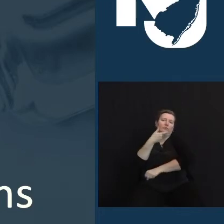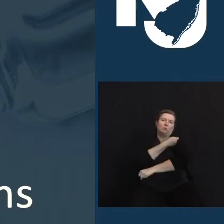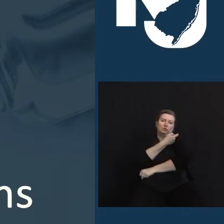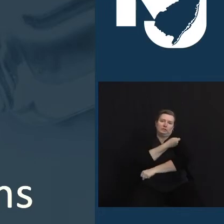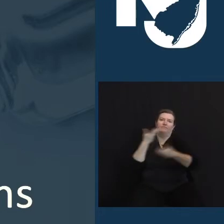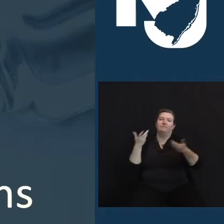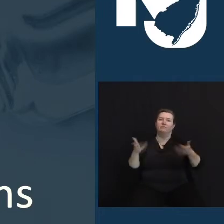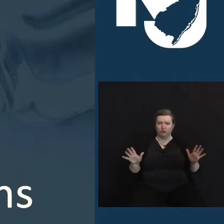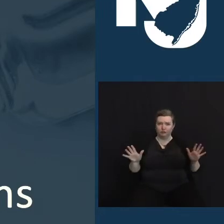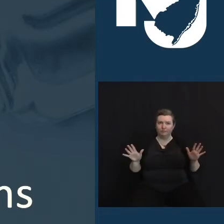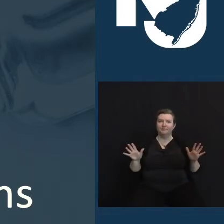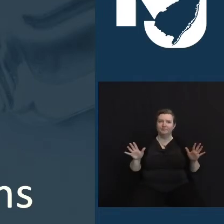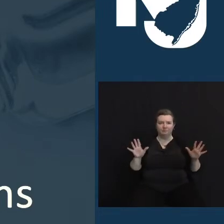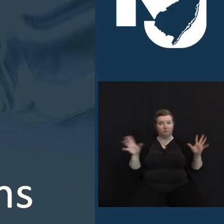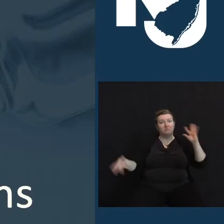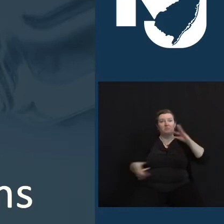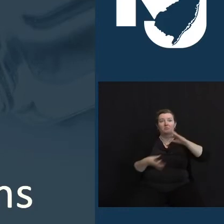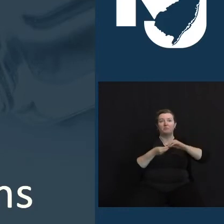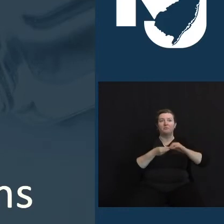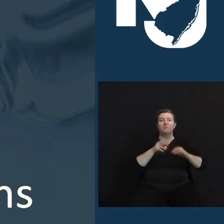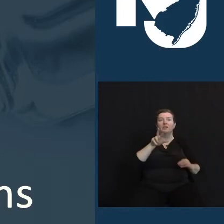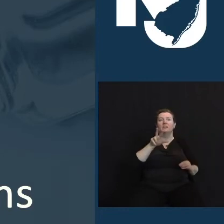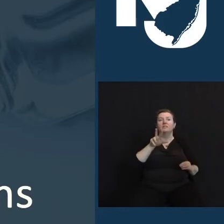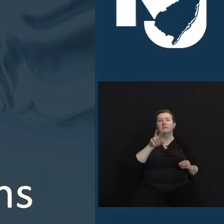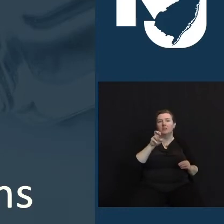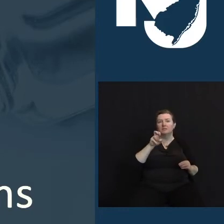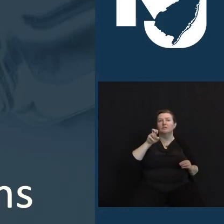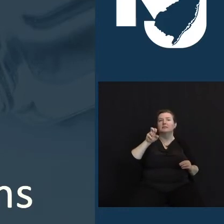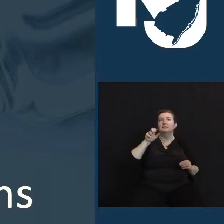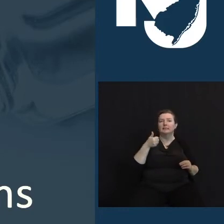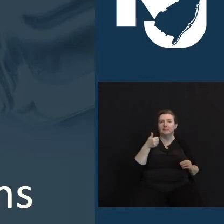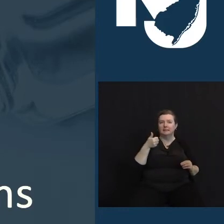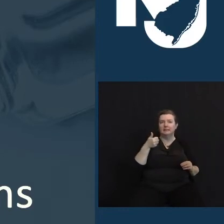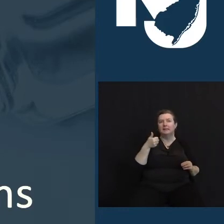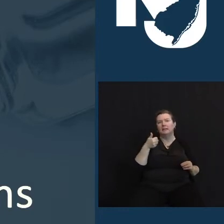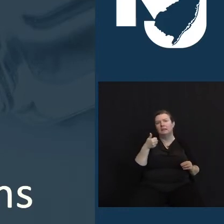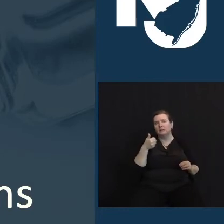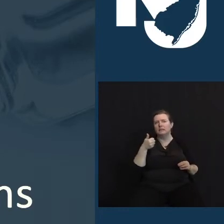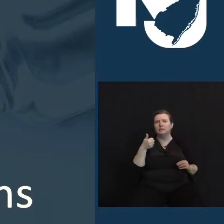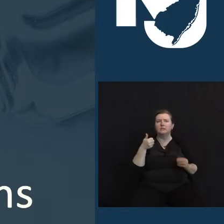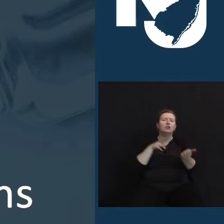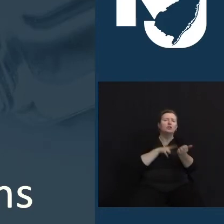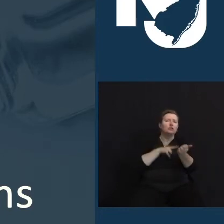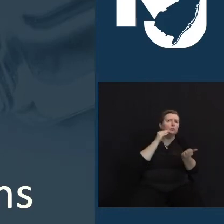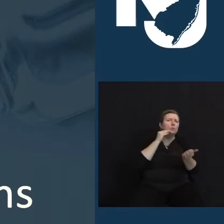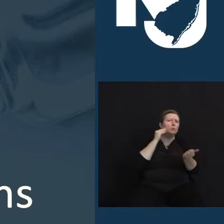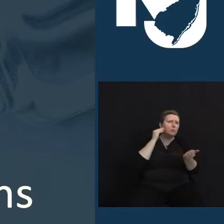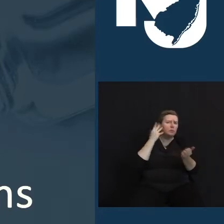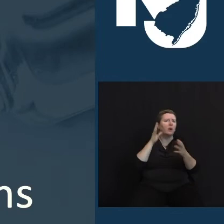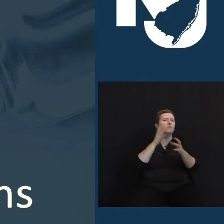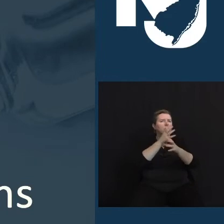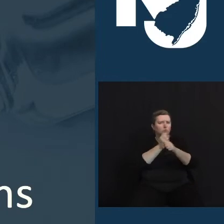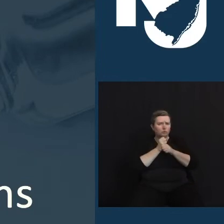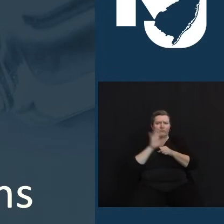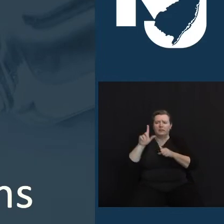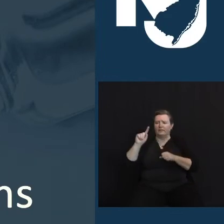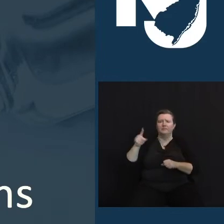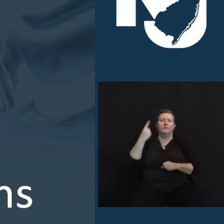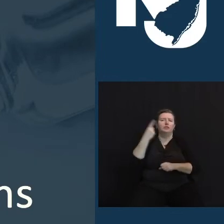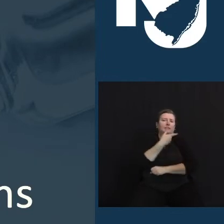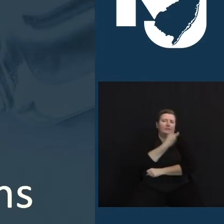at a total of 310 congregate long-term care facilities have received their first doses. That's a total